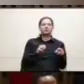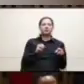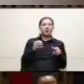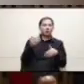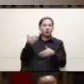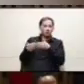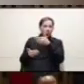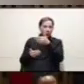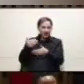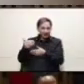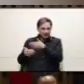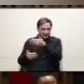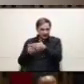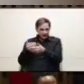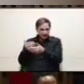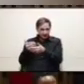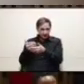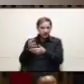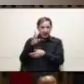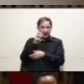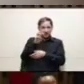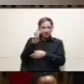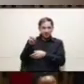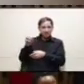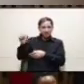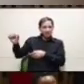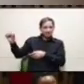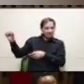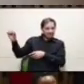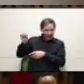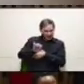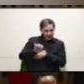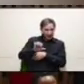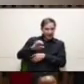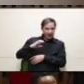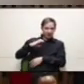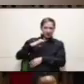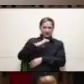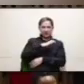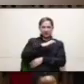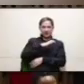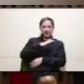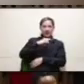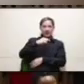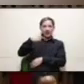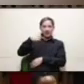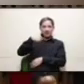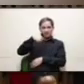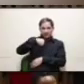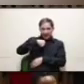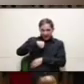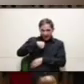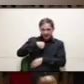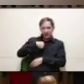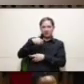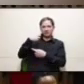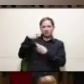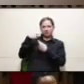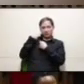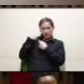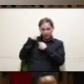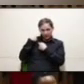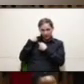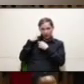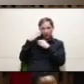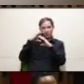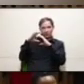process of bringing the municipal manager back into the council, I'm the one who's delegated by council as the mayor to communicate